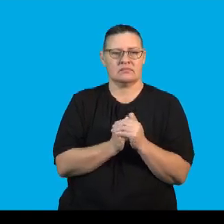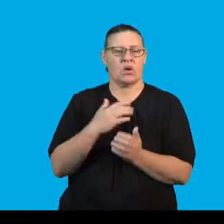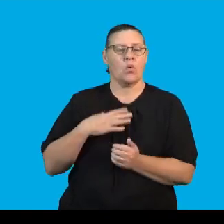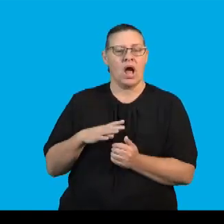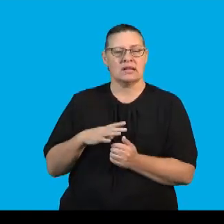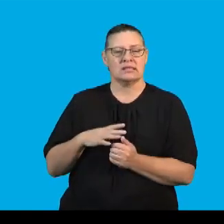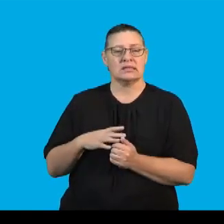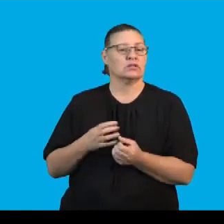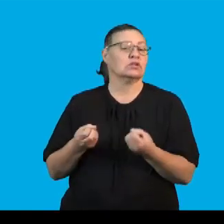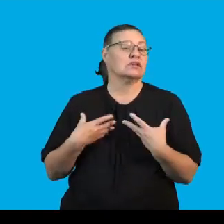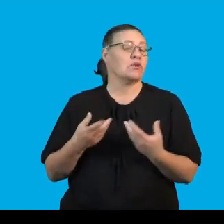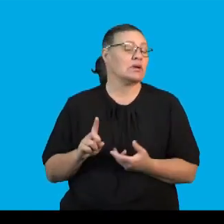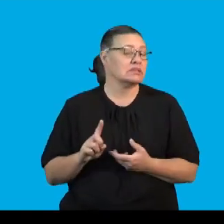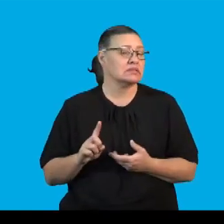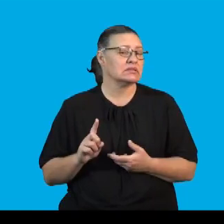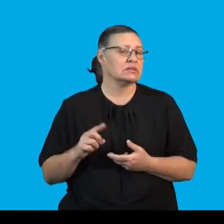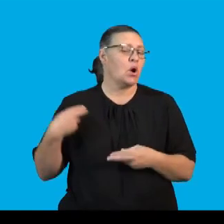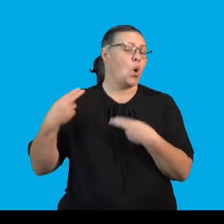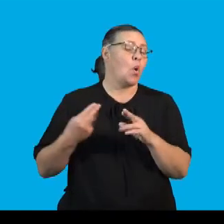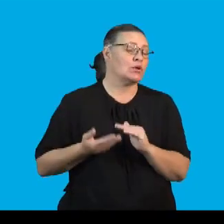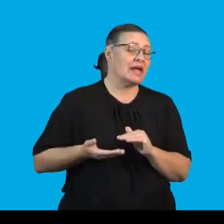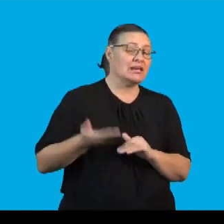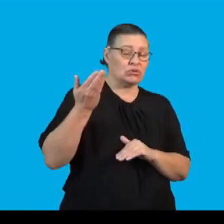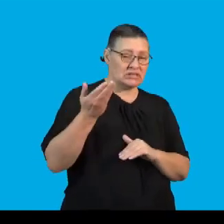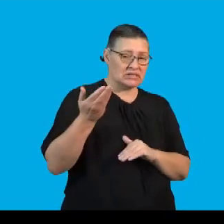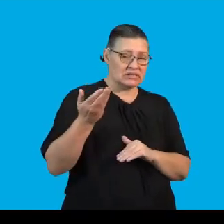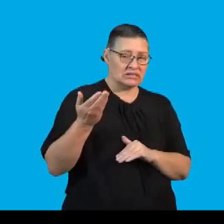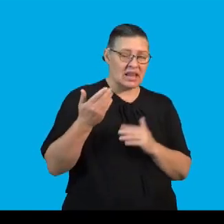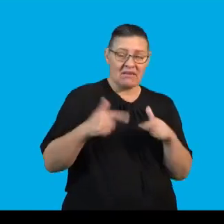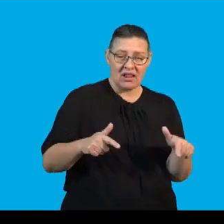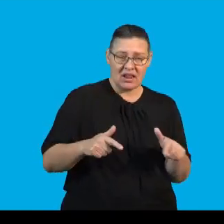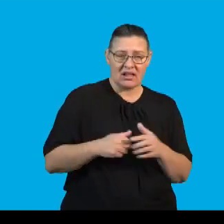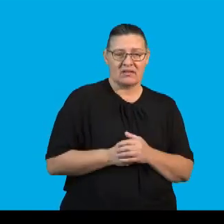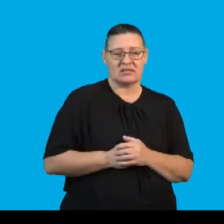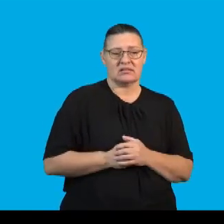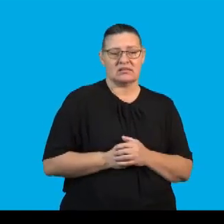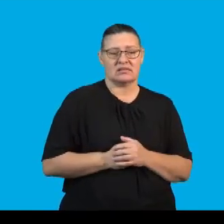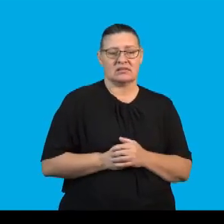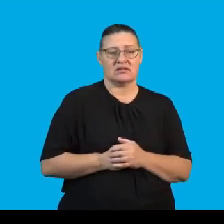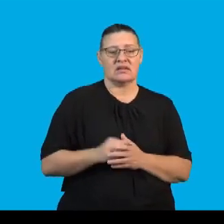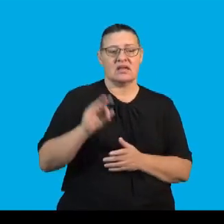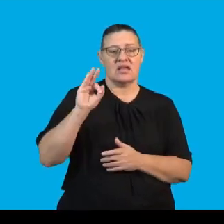We want you to give us one hormone that will increase in level.